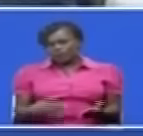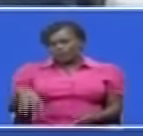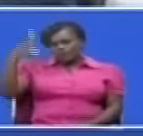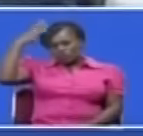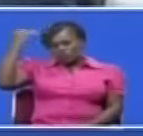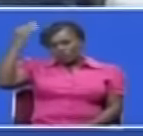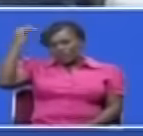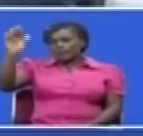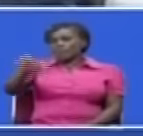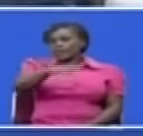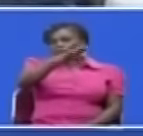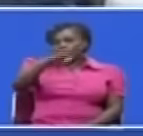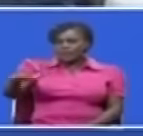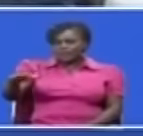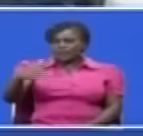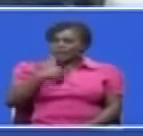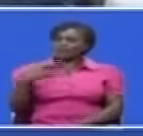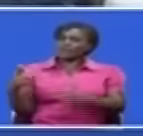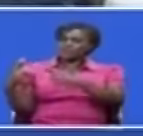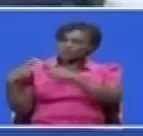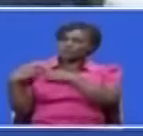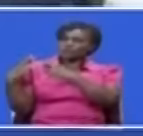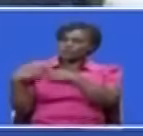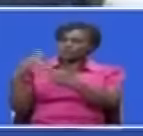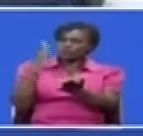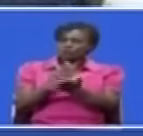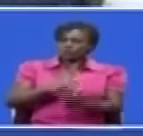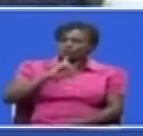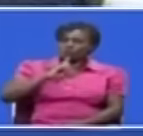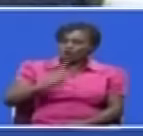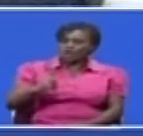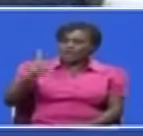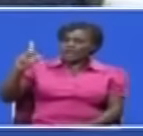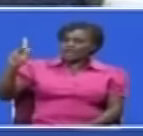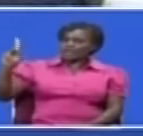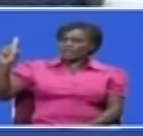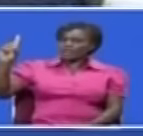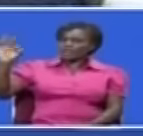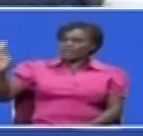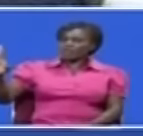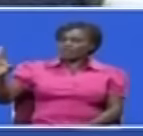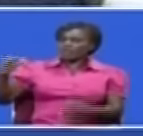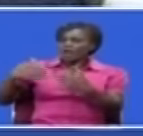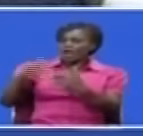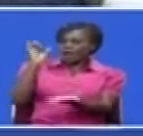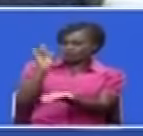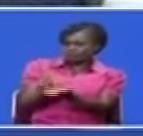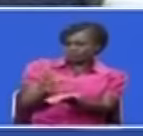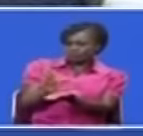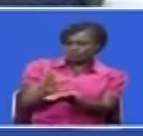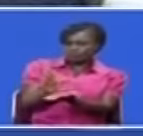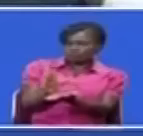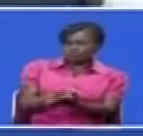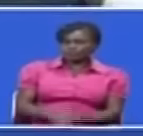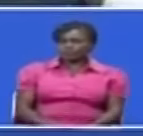Somali parliament have the mandate to order us out, to order our troops out? Yes, small correction